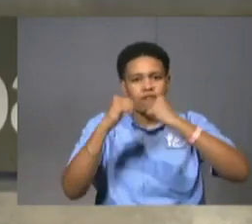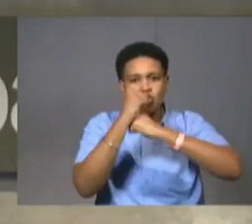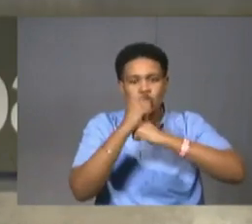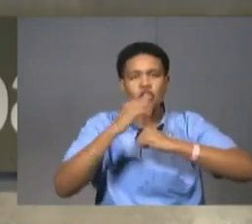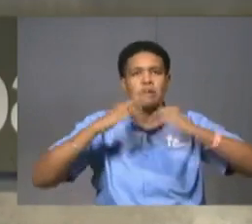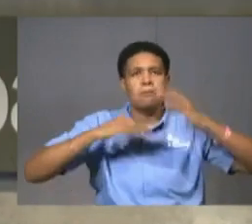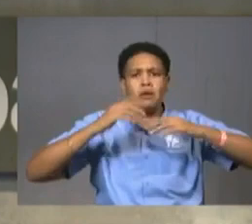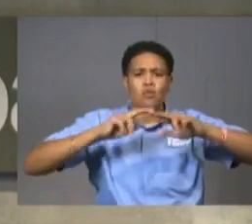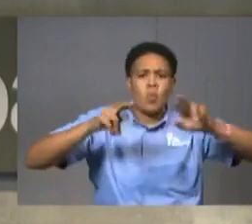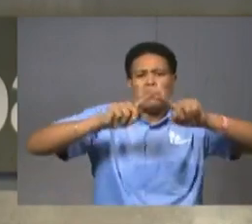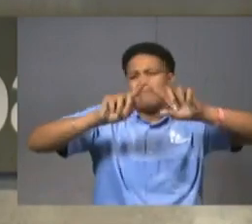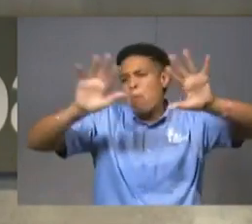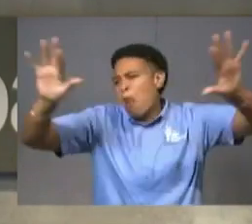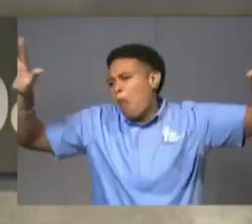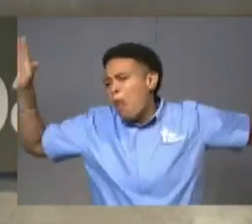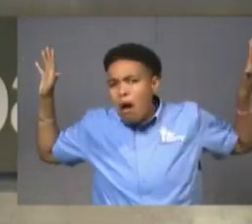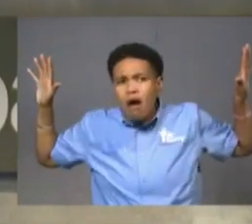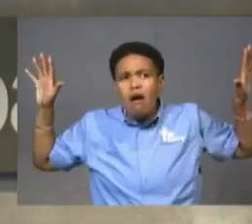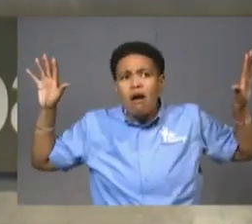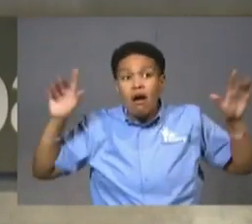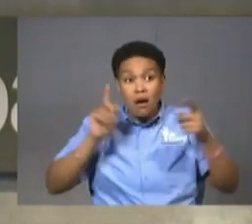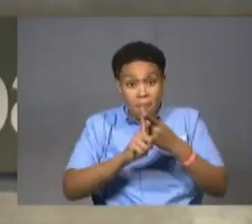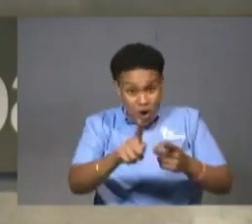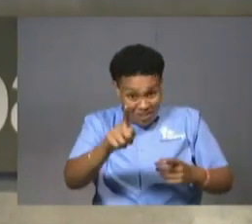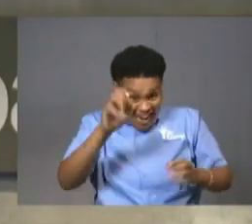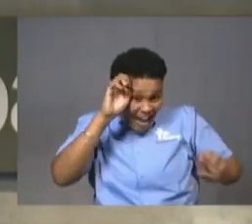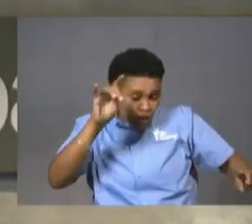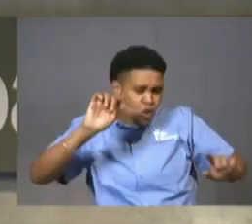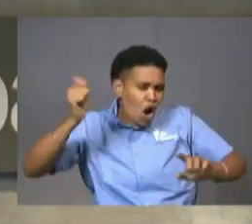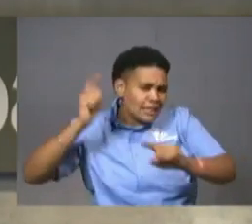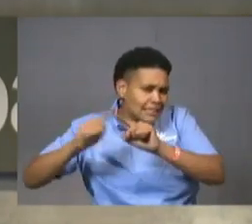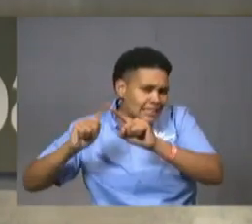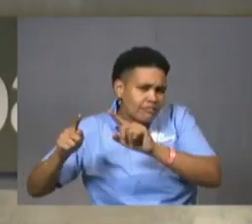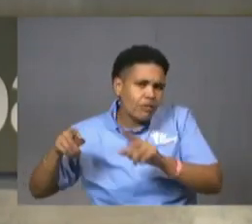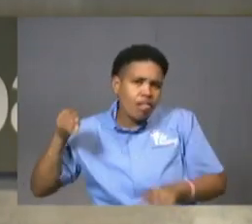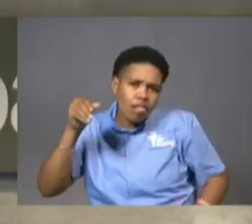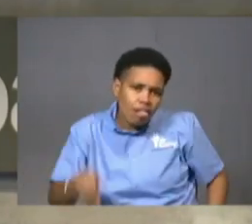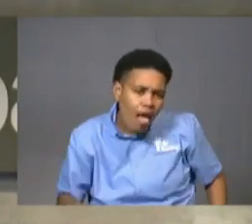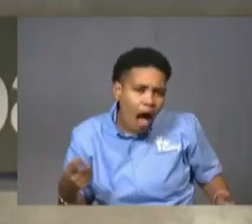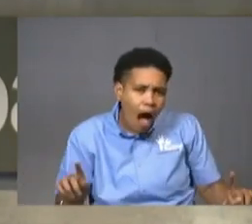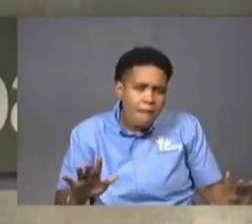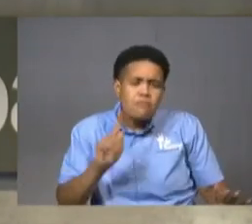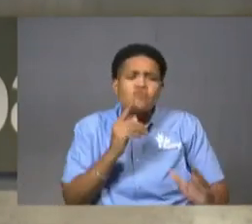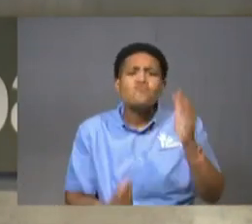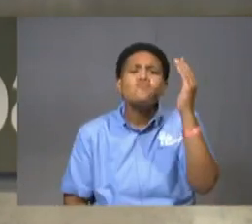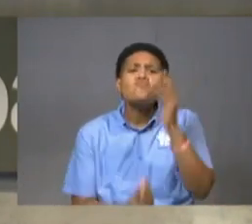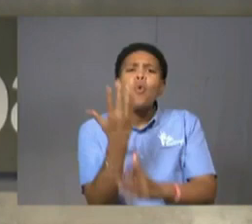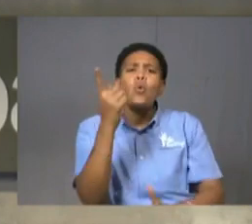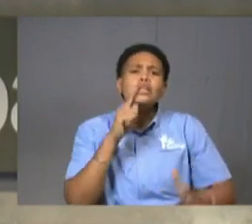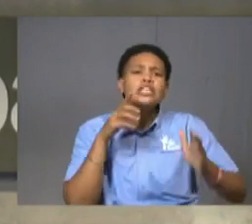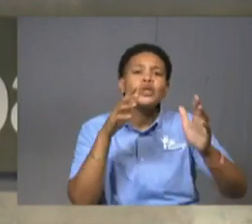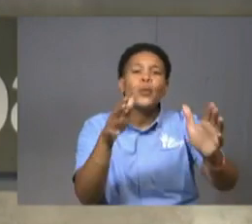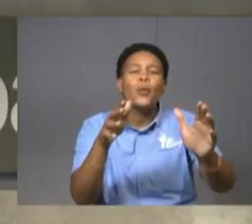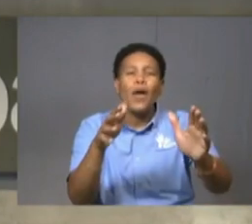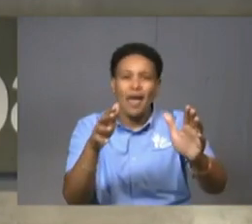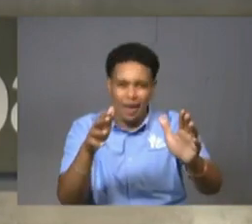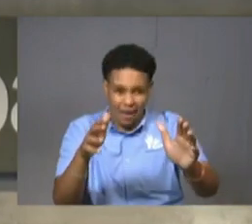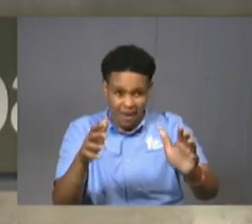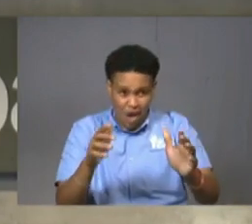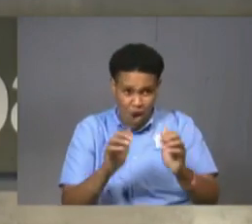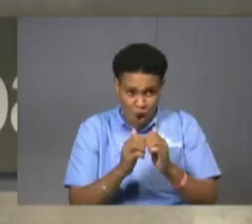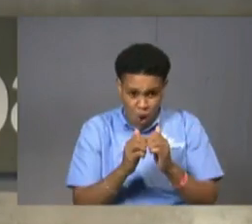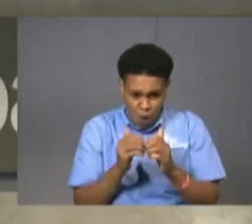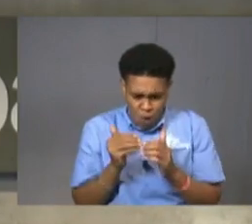and in education and other forms of capital expenditure. Growth is a means to an end. We